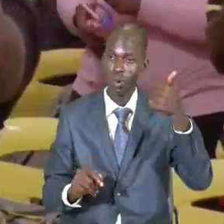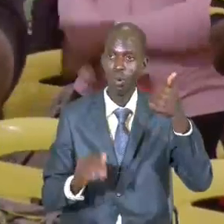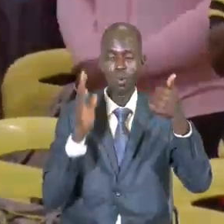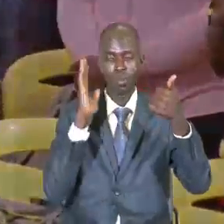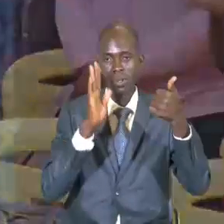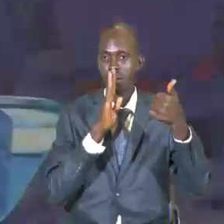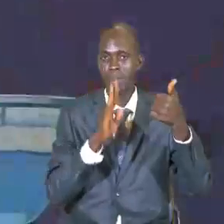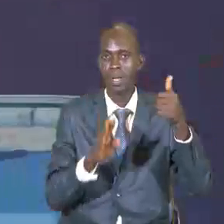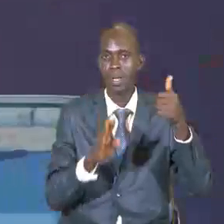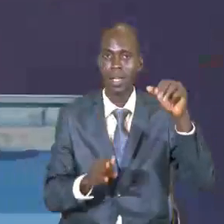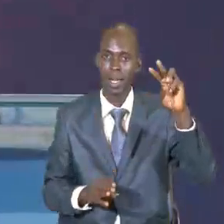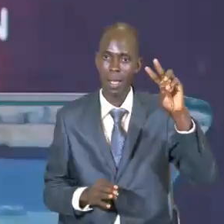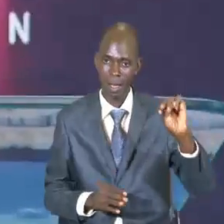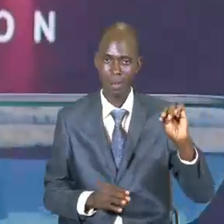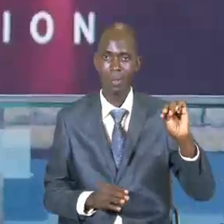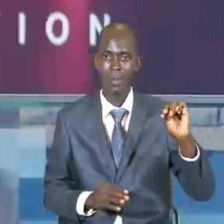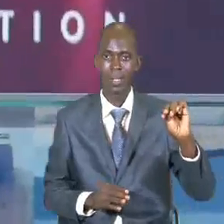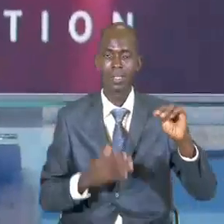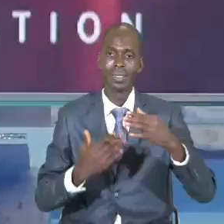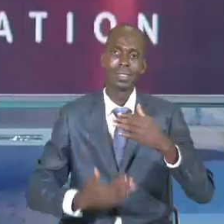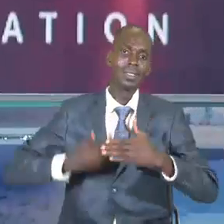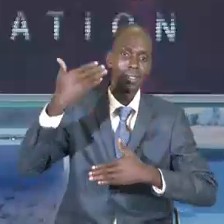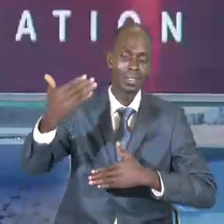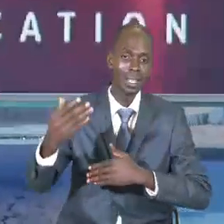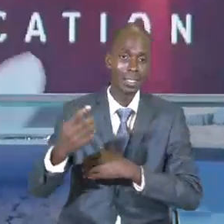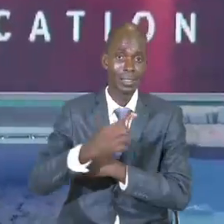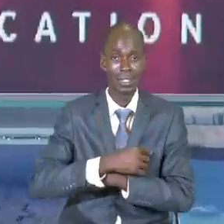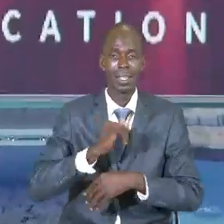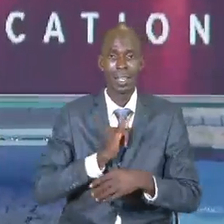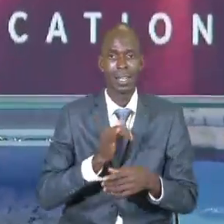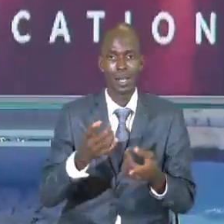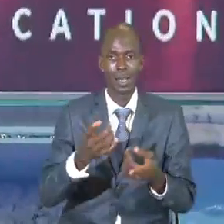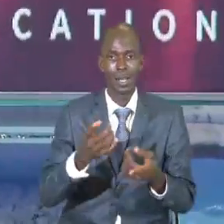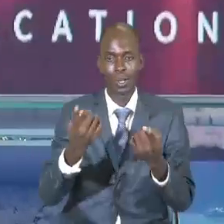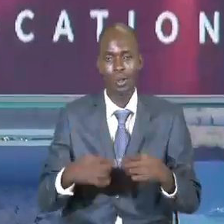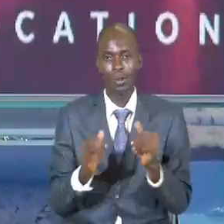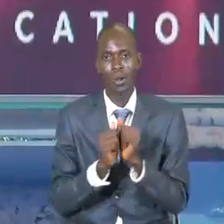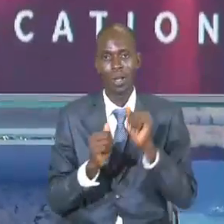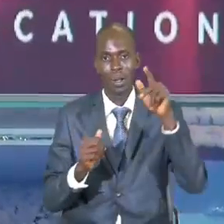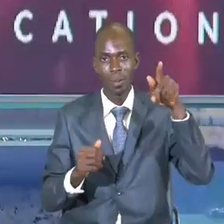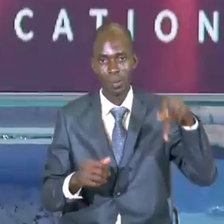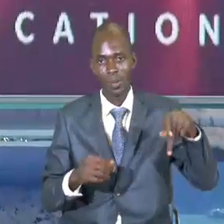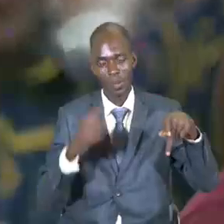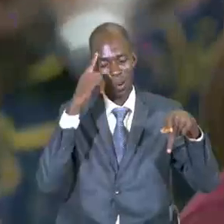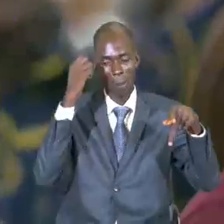And then, the following day, I come with P for power in your life.